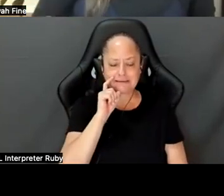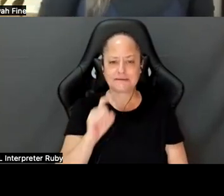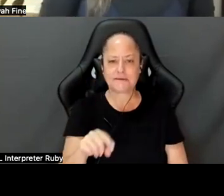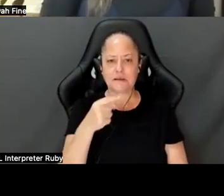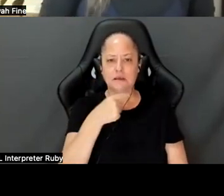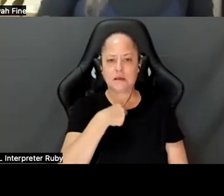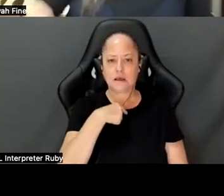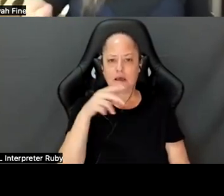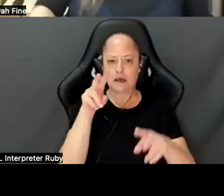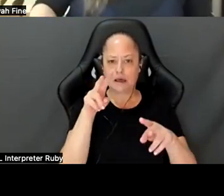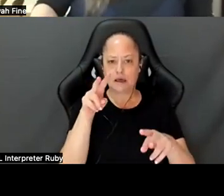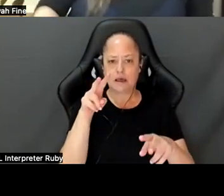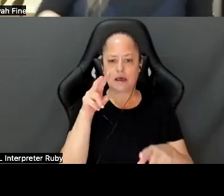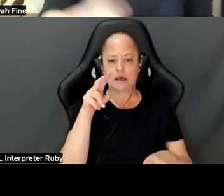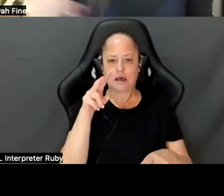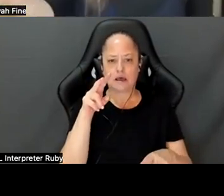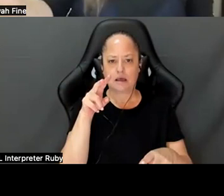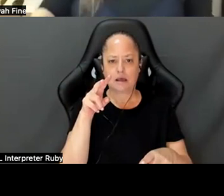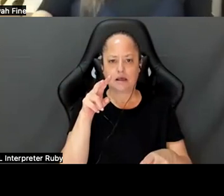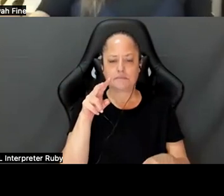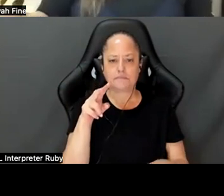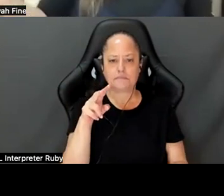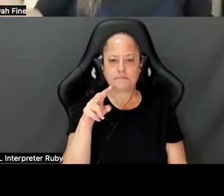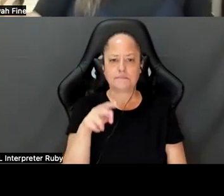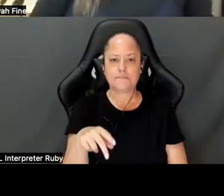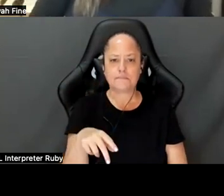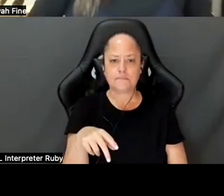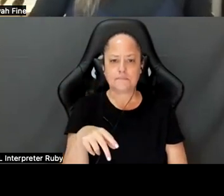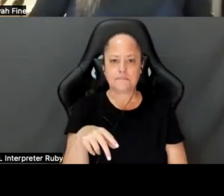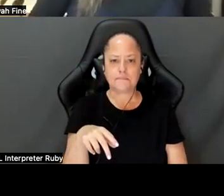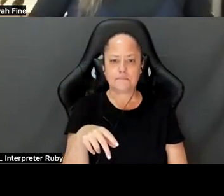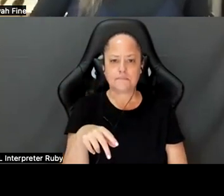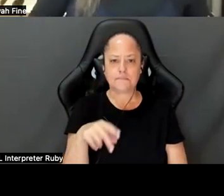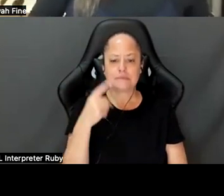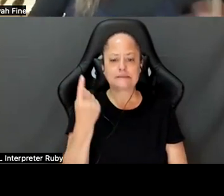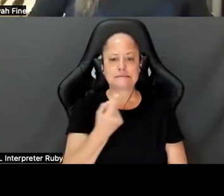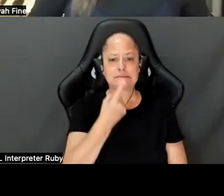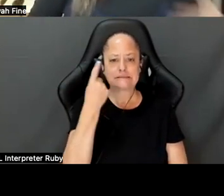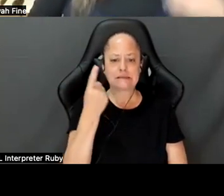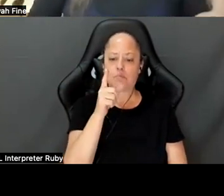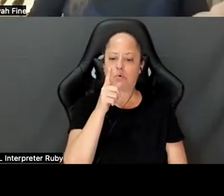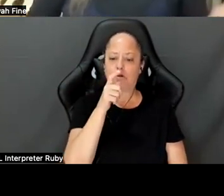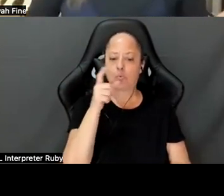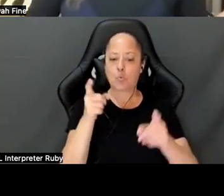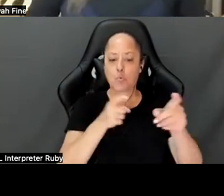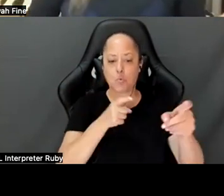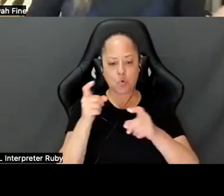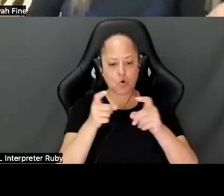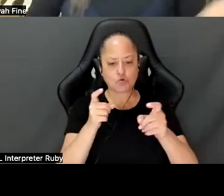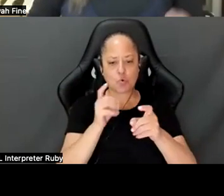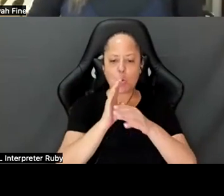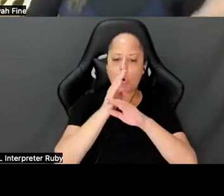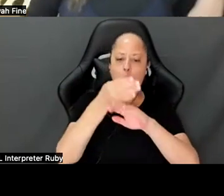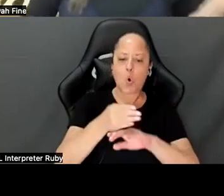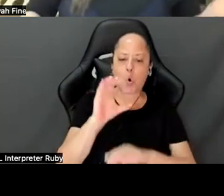I would say someone, you know, who's controlling and overly